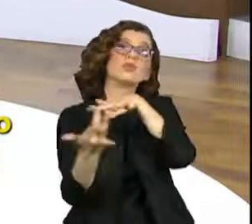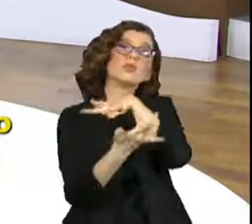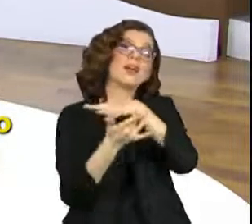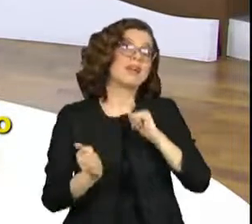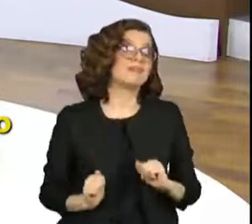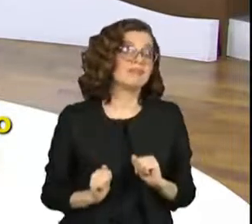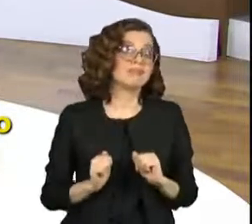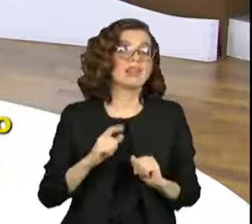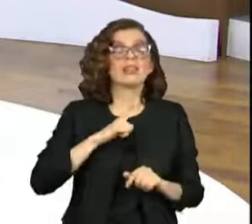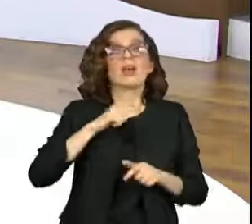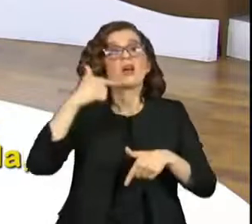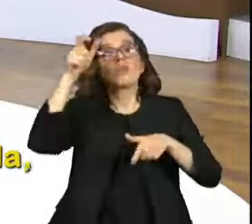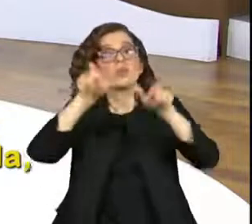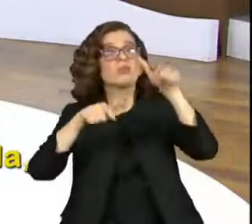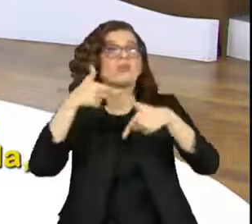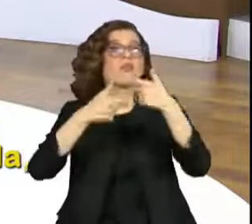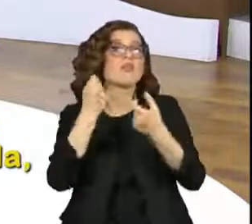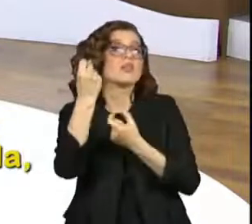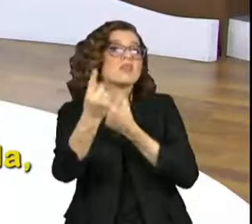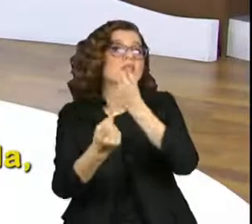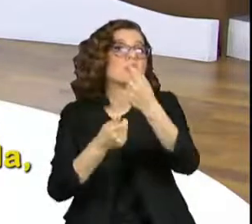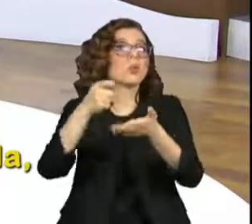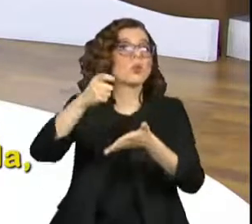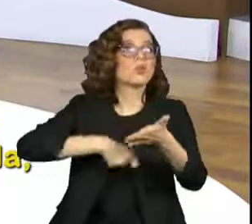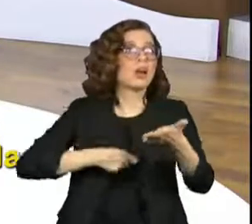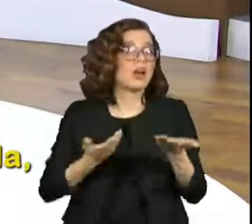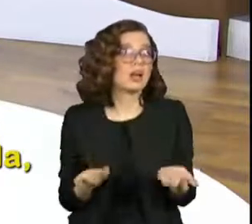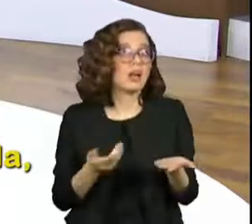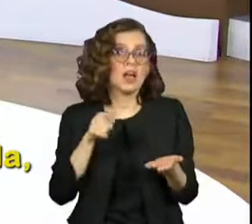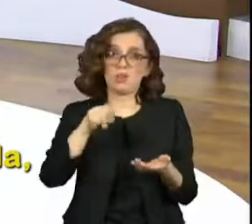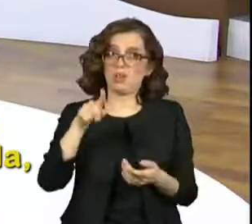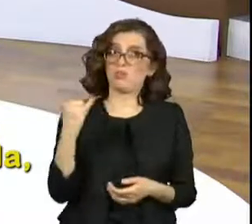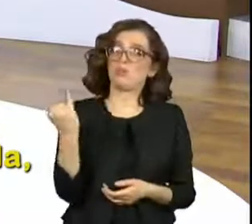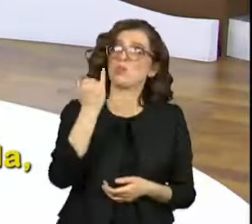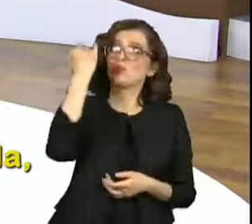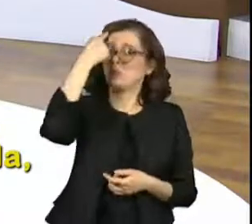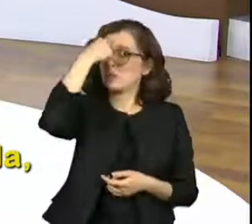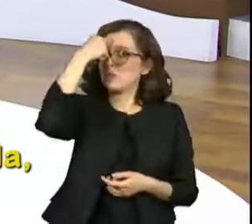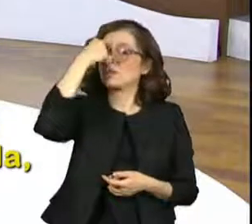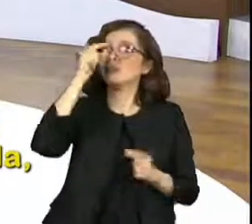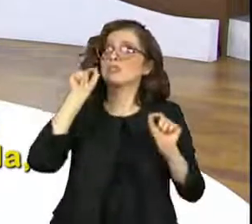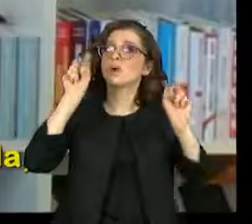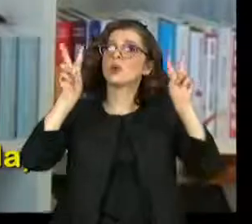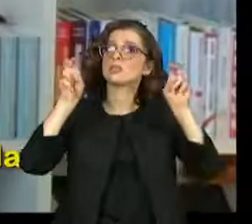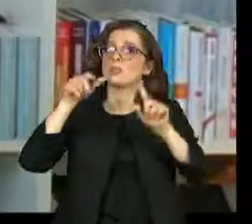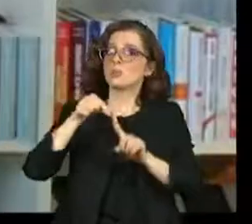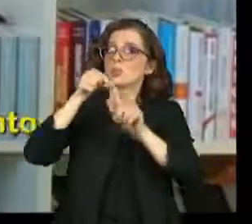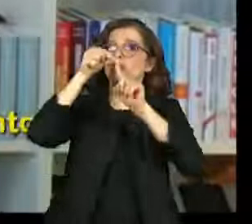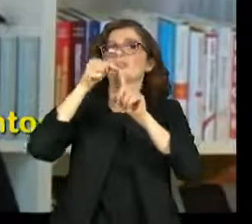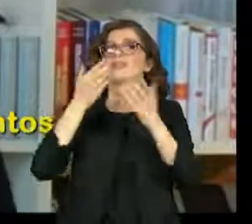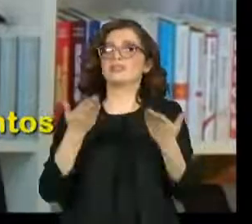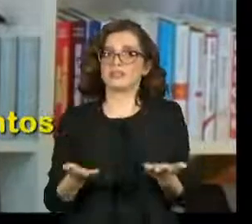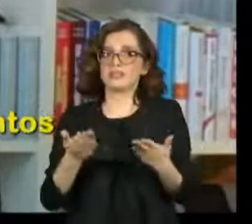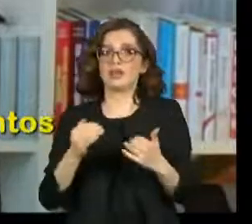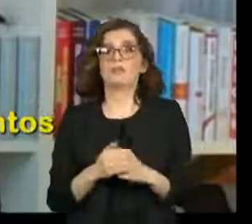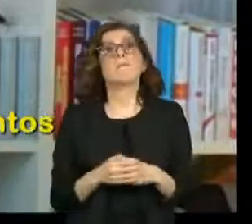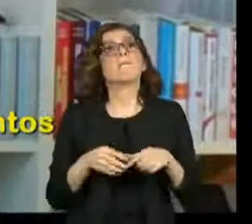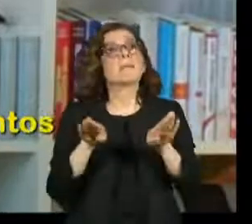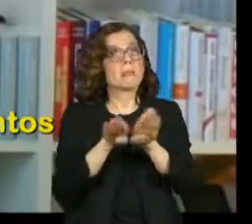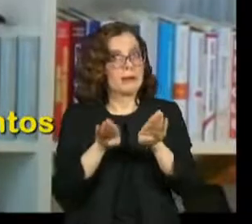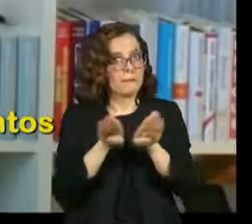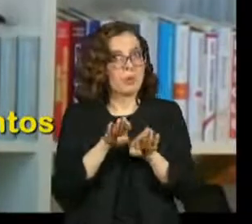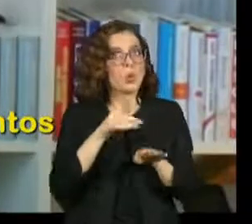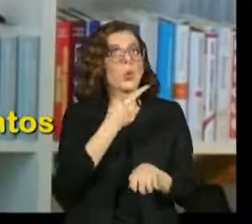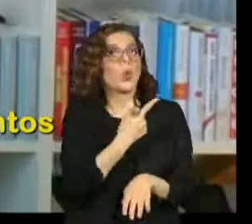of informal sector workers, has become a much bigger issue. And I think that needs to be higher up on the agenda for unions. But I also think